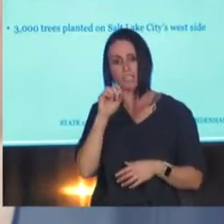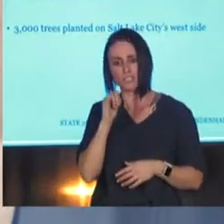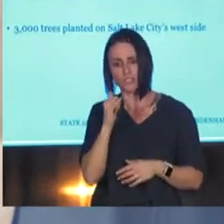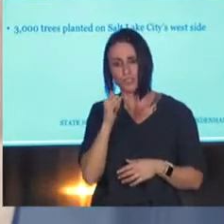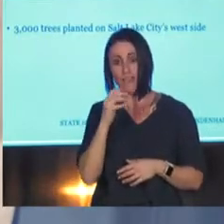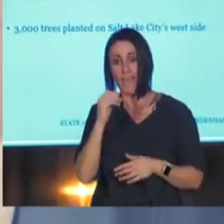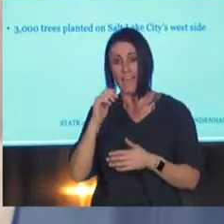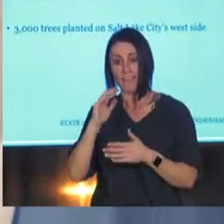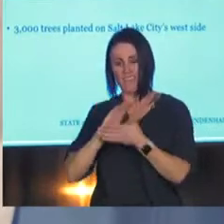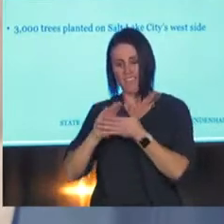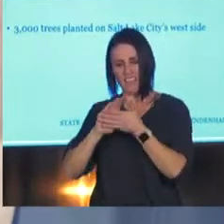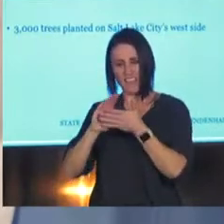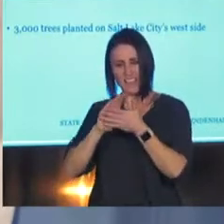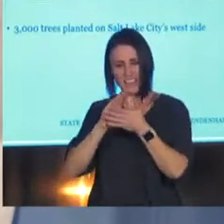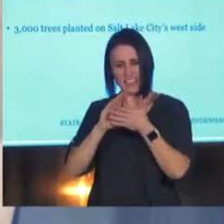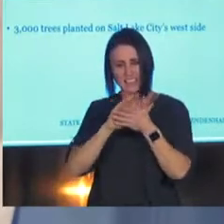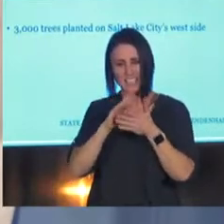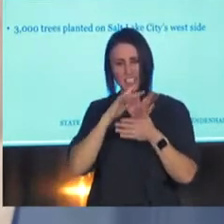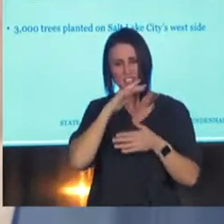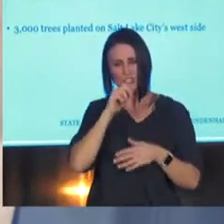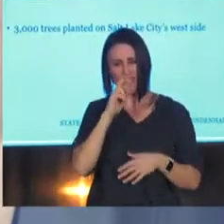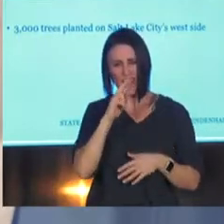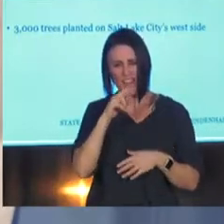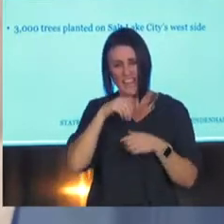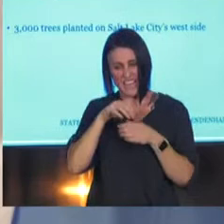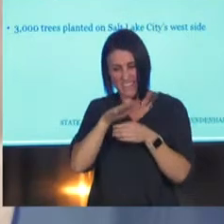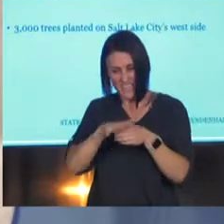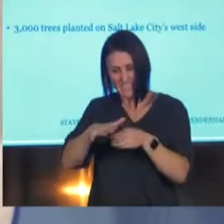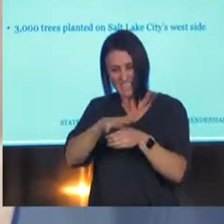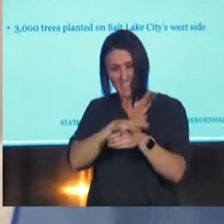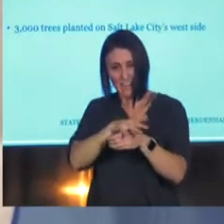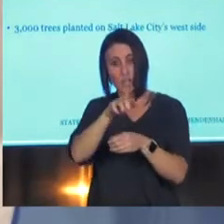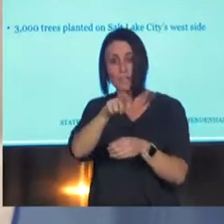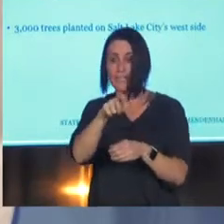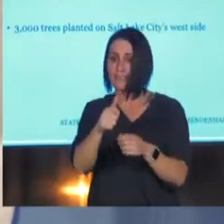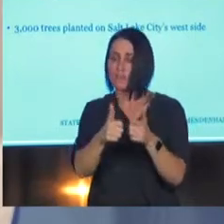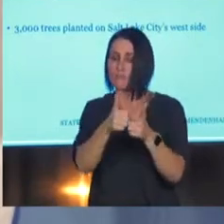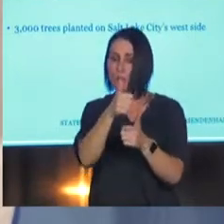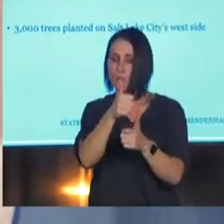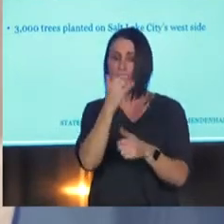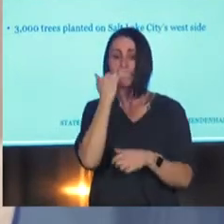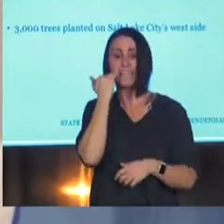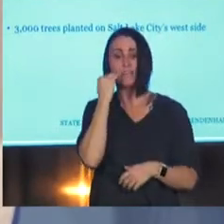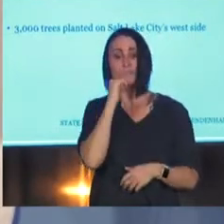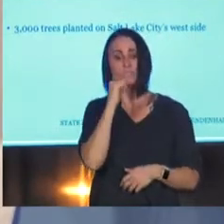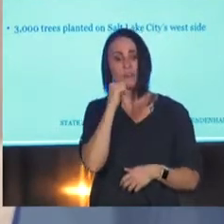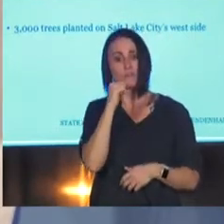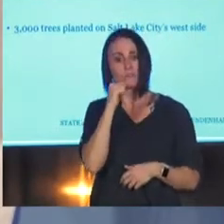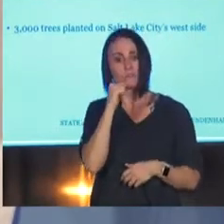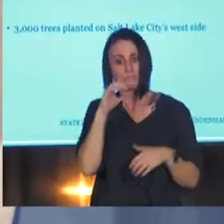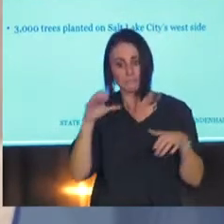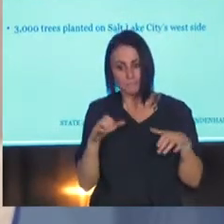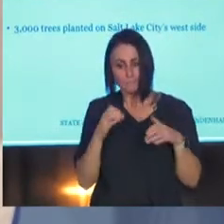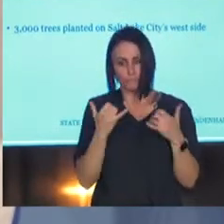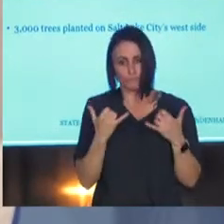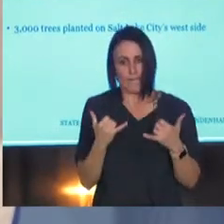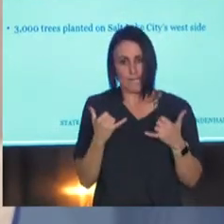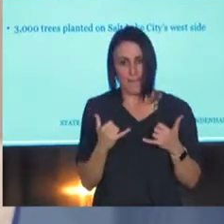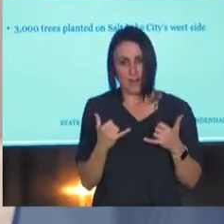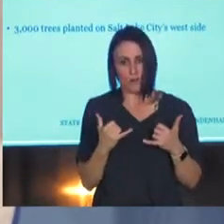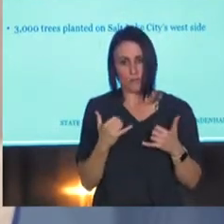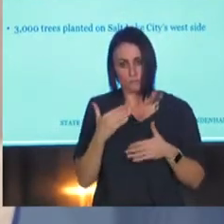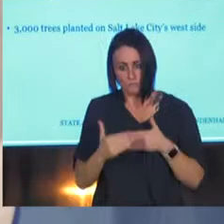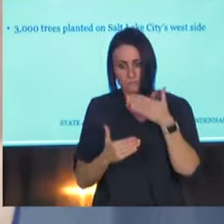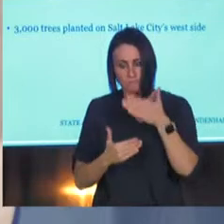remove 20,000 pounds of pollution right in the neighborhoods that need it the most. Because if we don't take proactive and ambitious steps